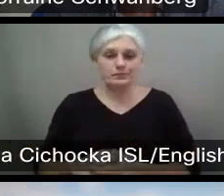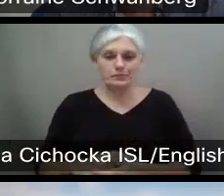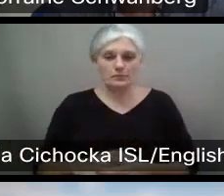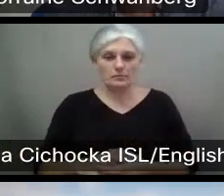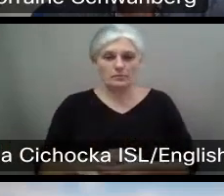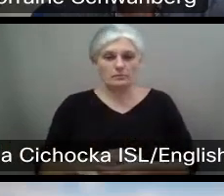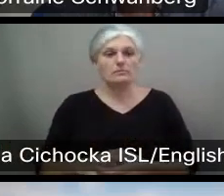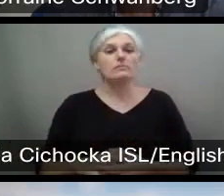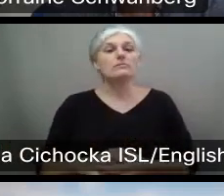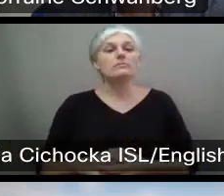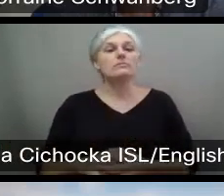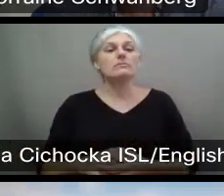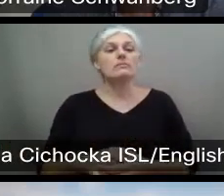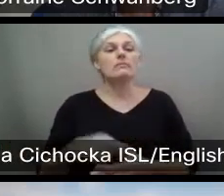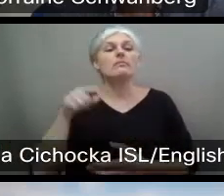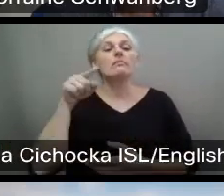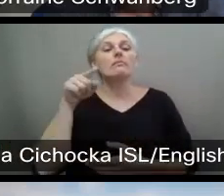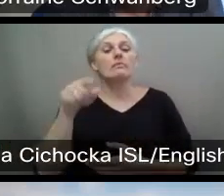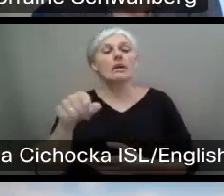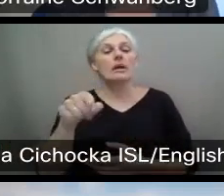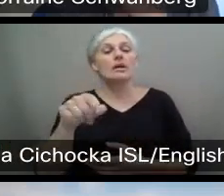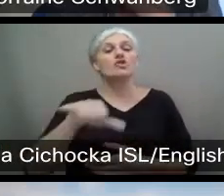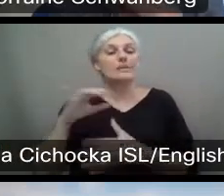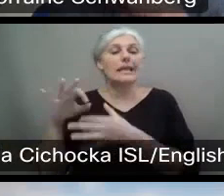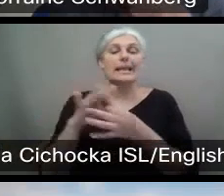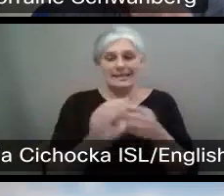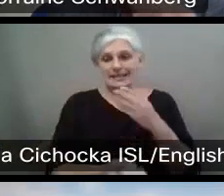So the surgery-related incidents. Next slide.